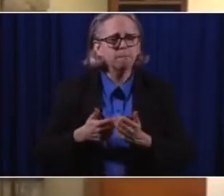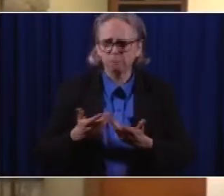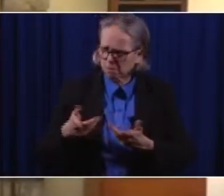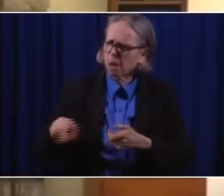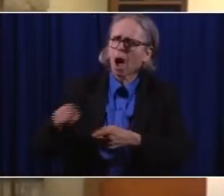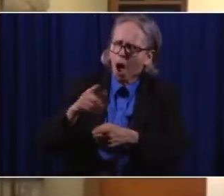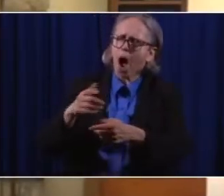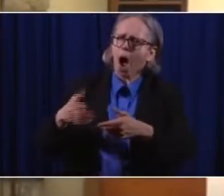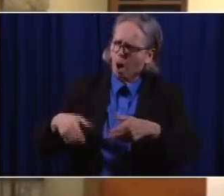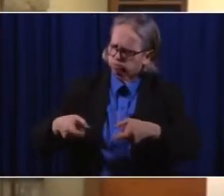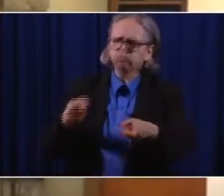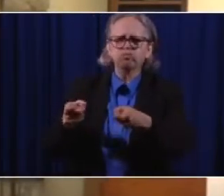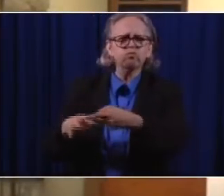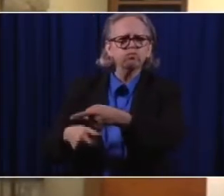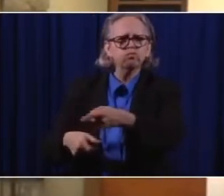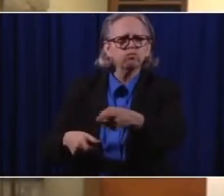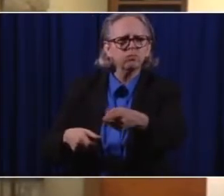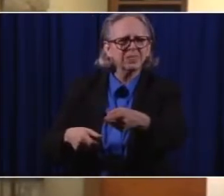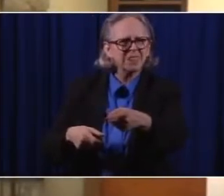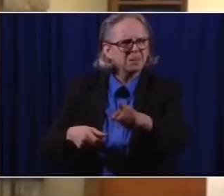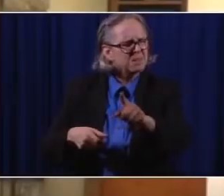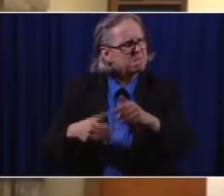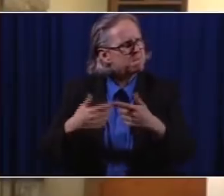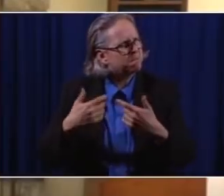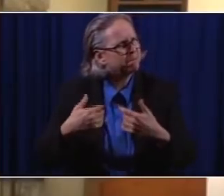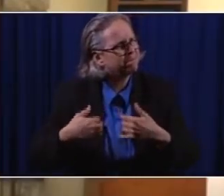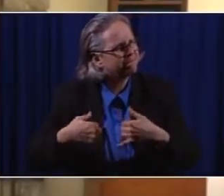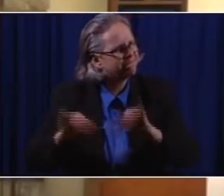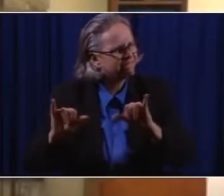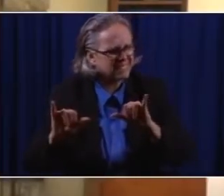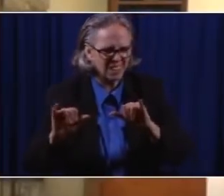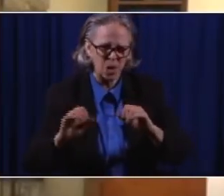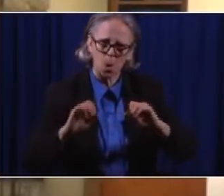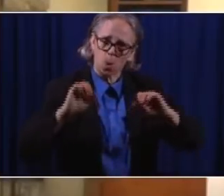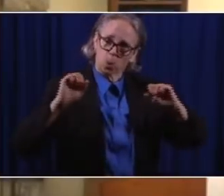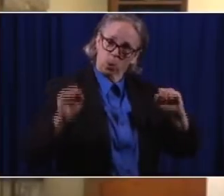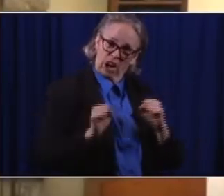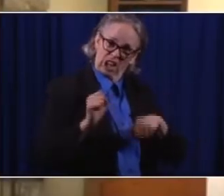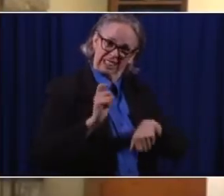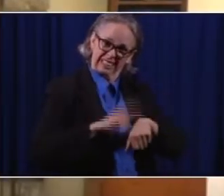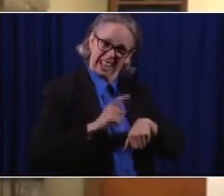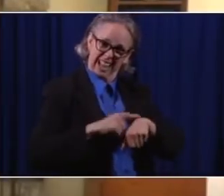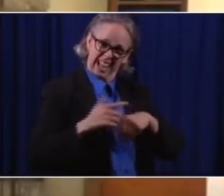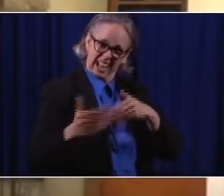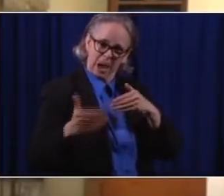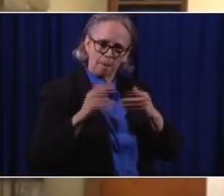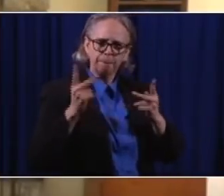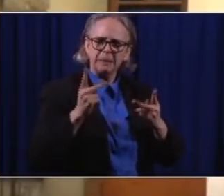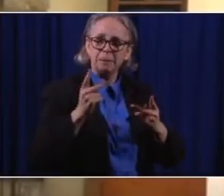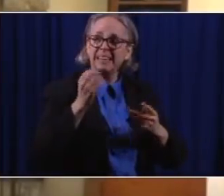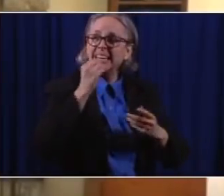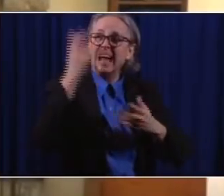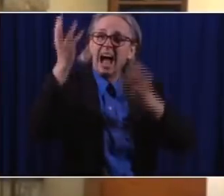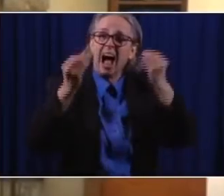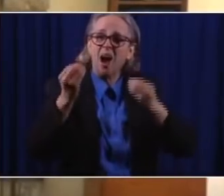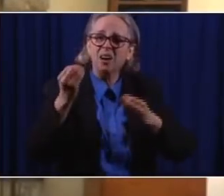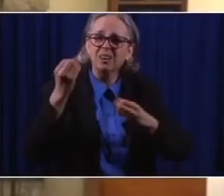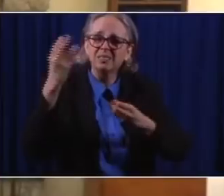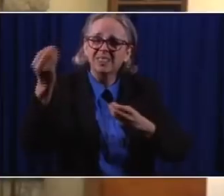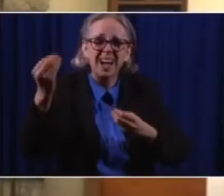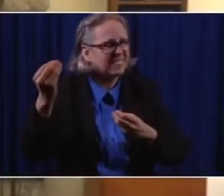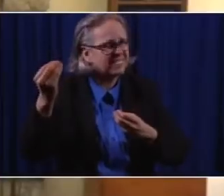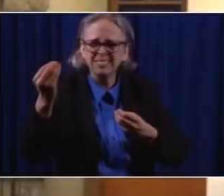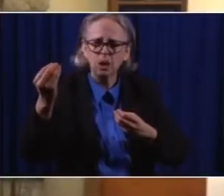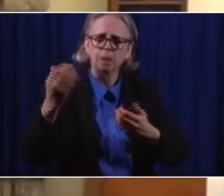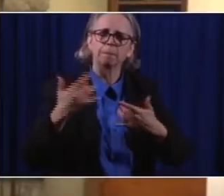job, but they're inside generally now this time of year. And there's many times people can't wear